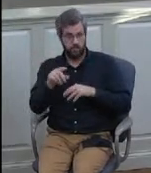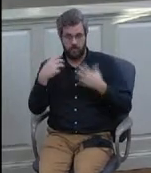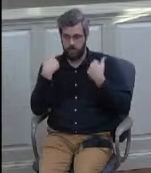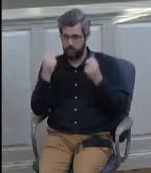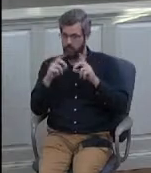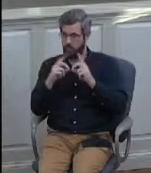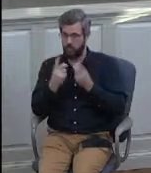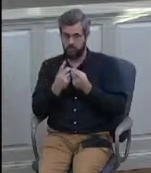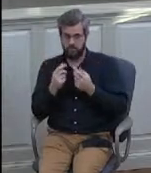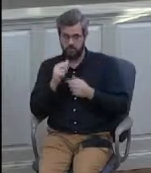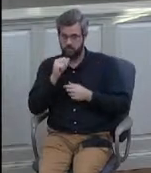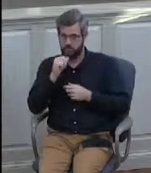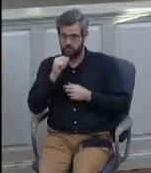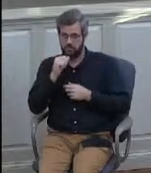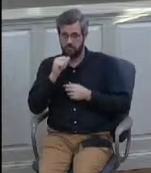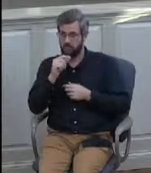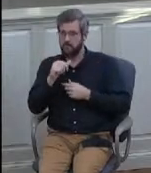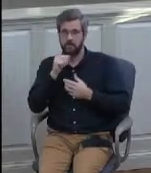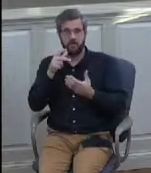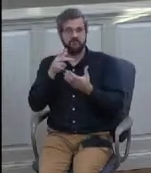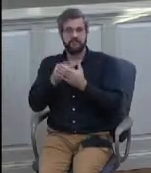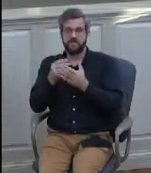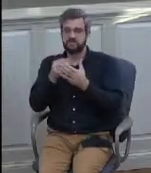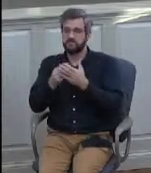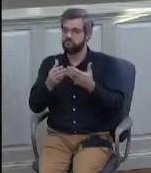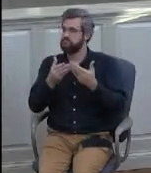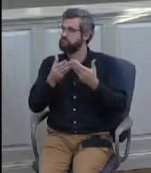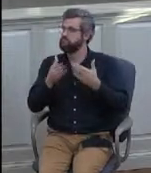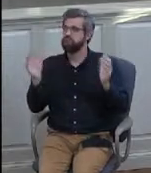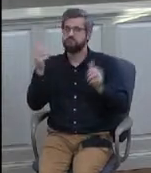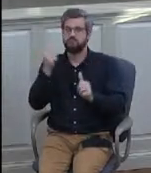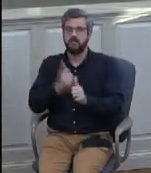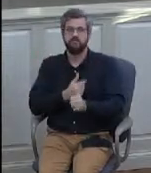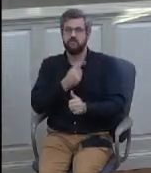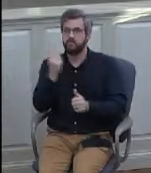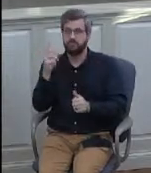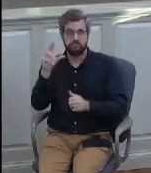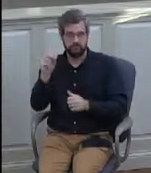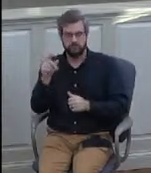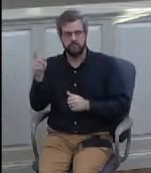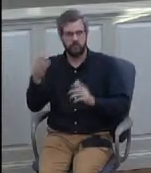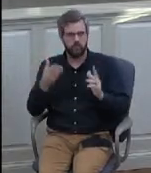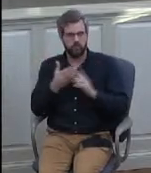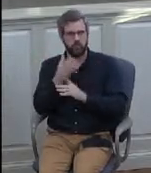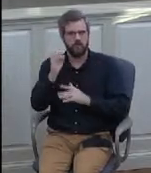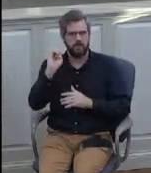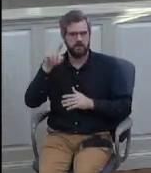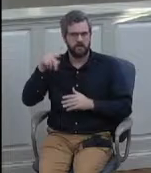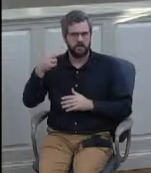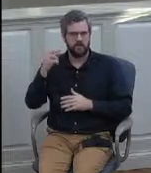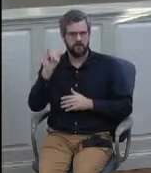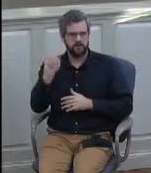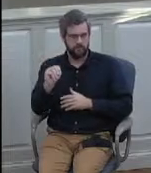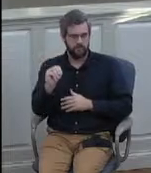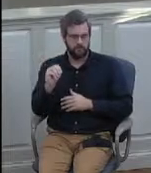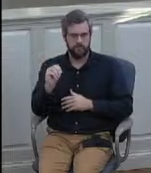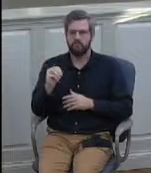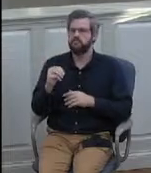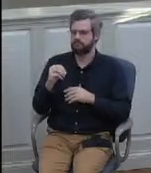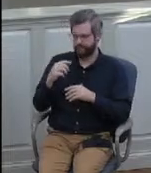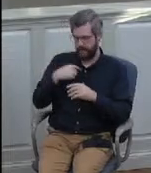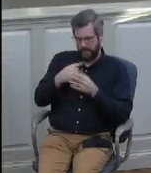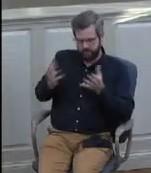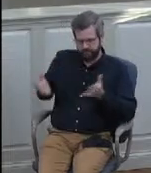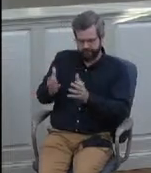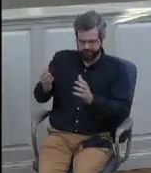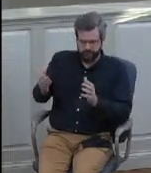not really vaccinating the general public. They need to go through Ephraim McDowell now to do that, correct? I push